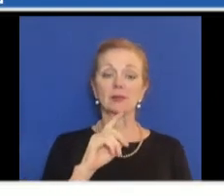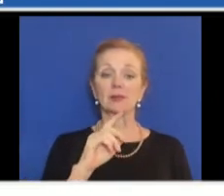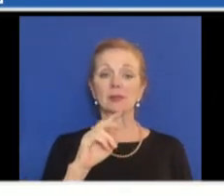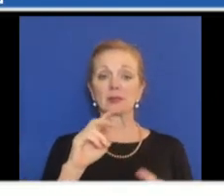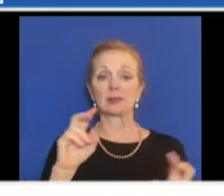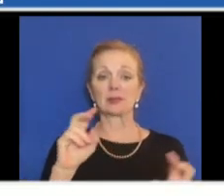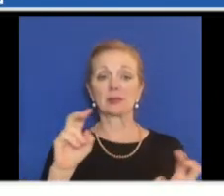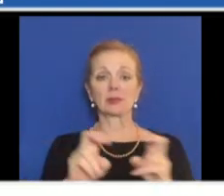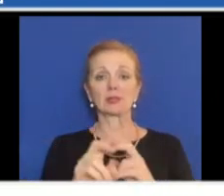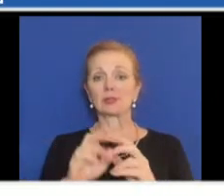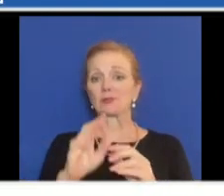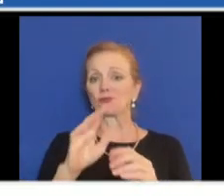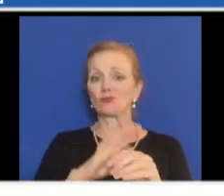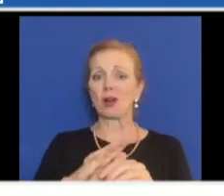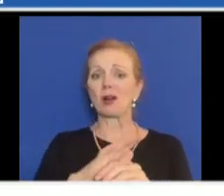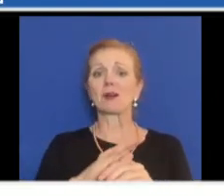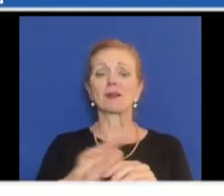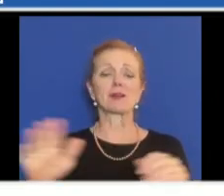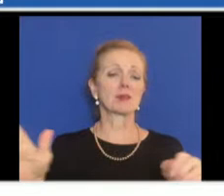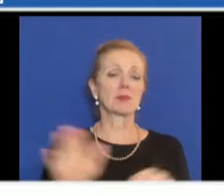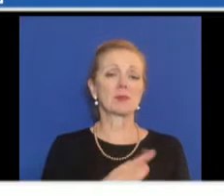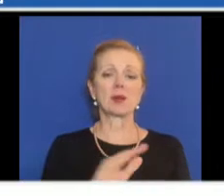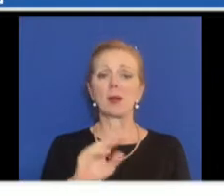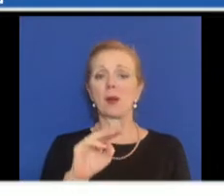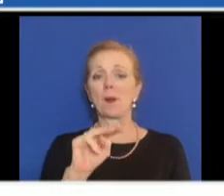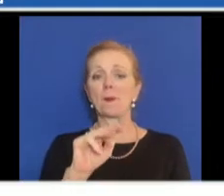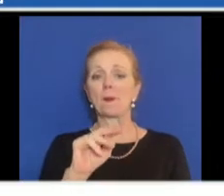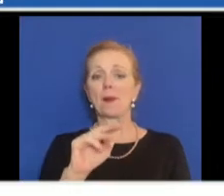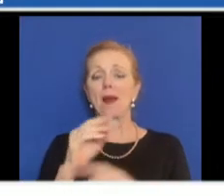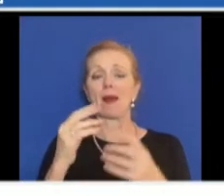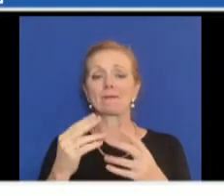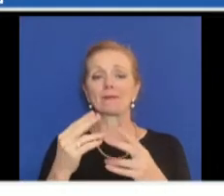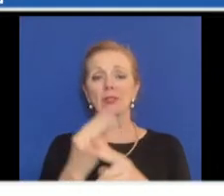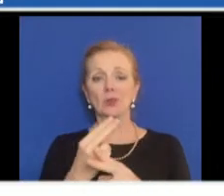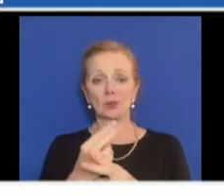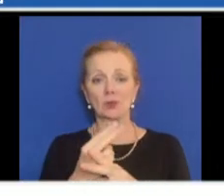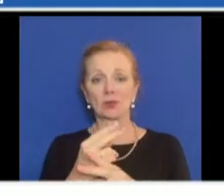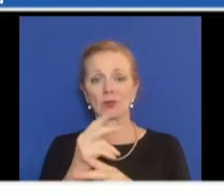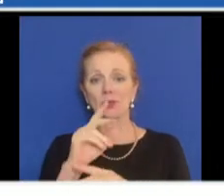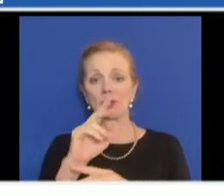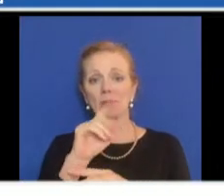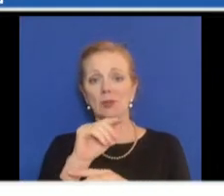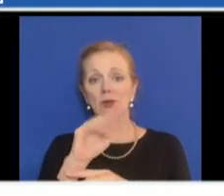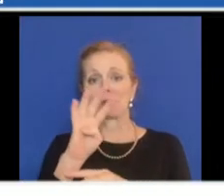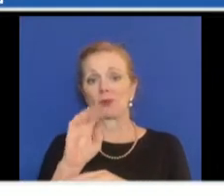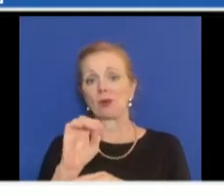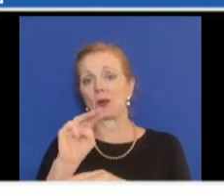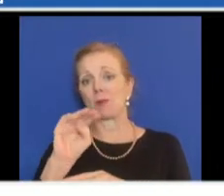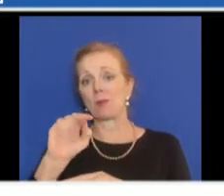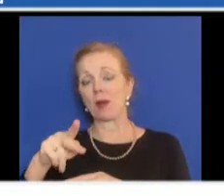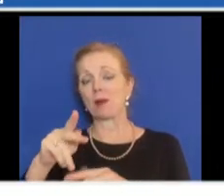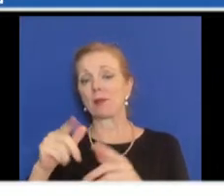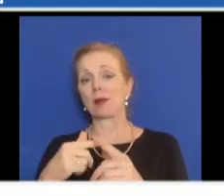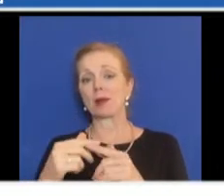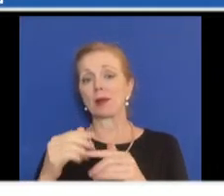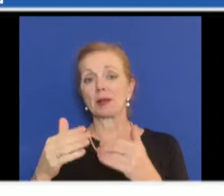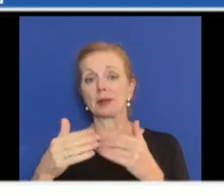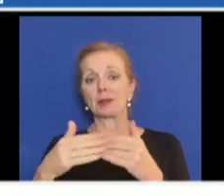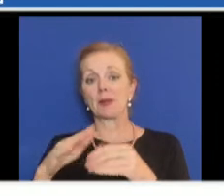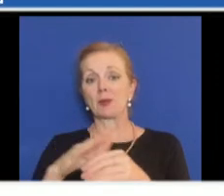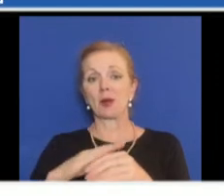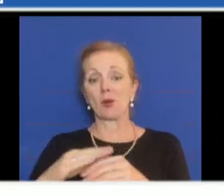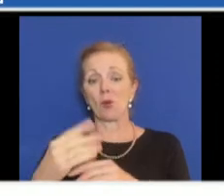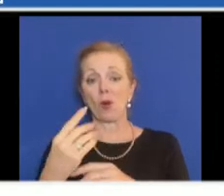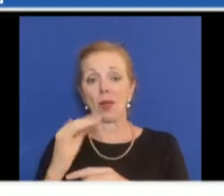it is surrounded entirely by much heavier uses the 2040 map I think recommends a neighborhood one because